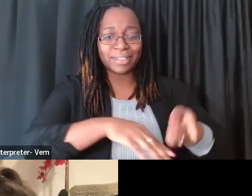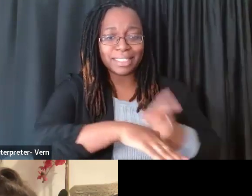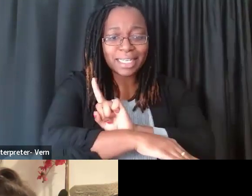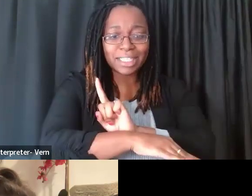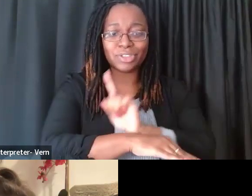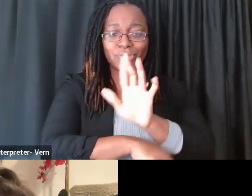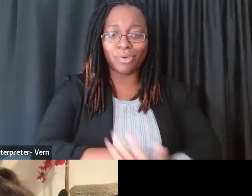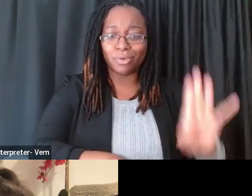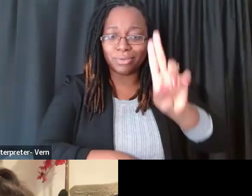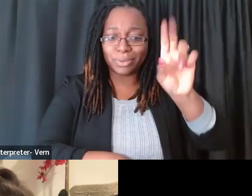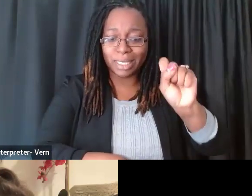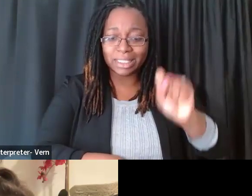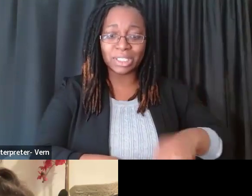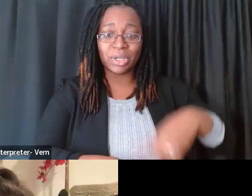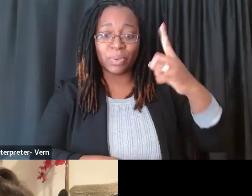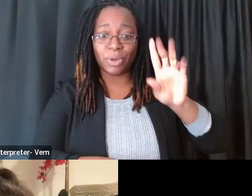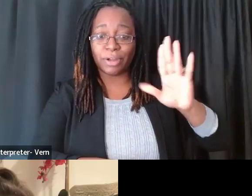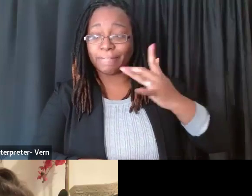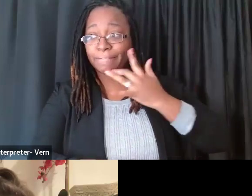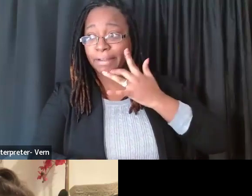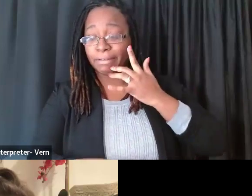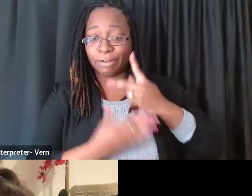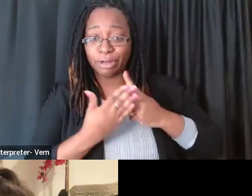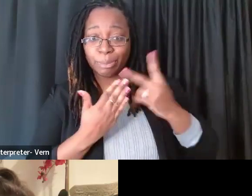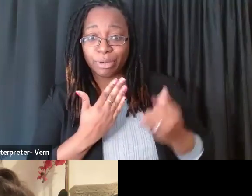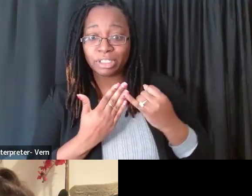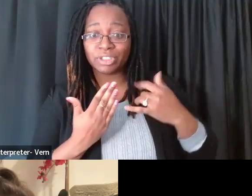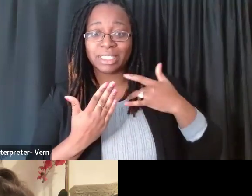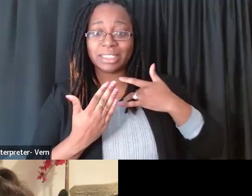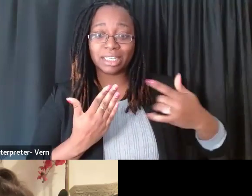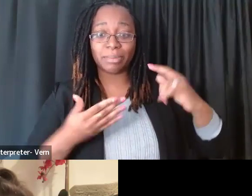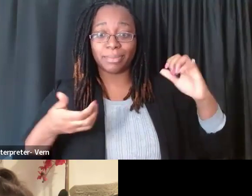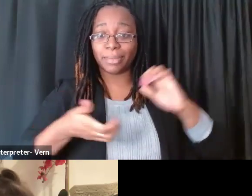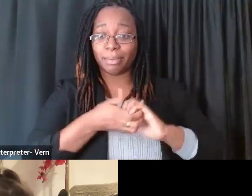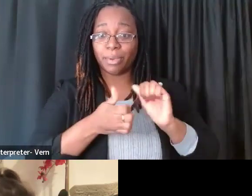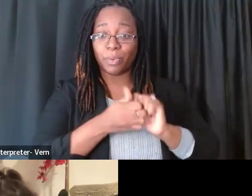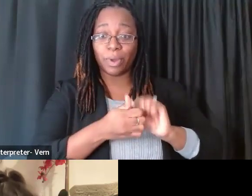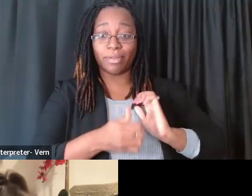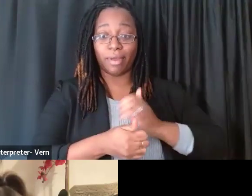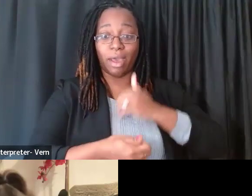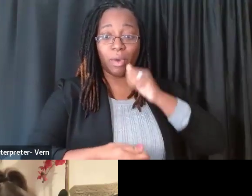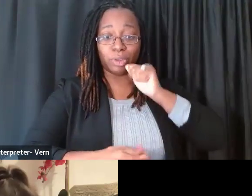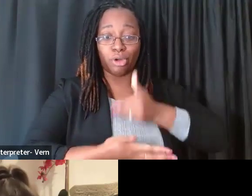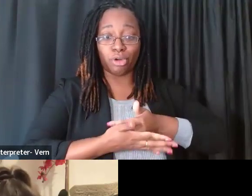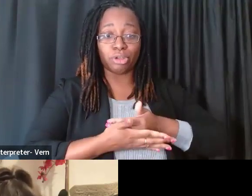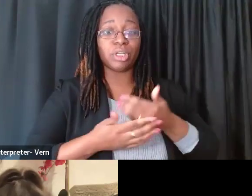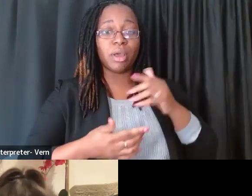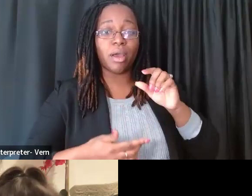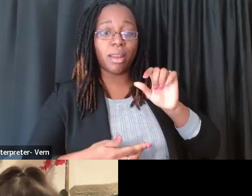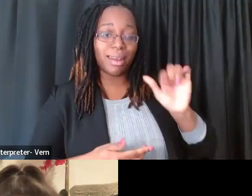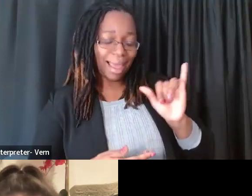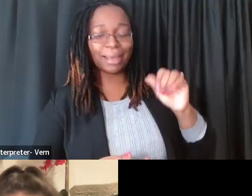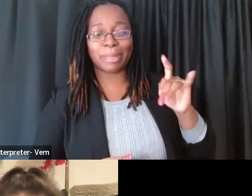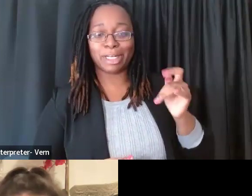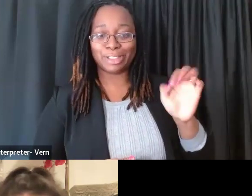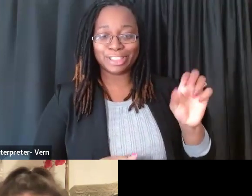Pillars. She is a multiple award winner, including the Alan Schneider Award. And Kimberly is also a member of the Goodman